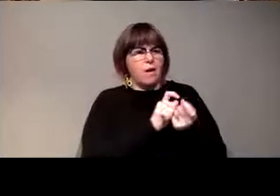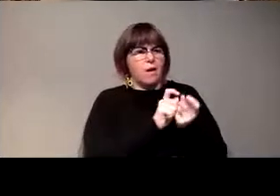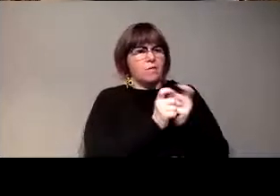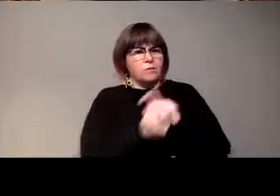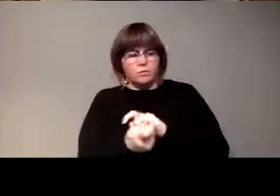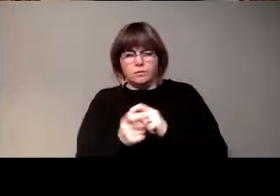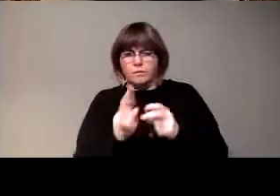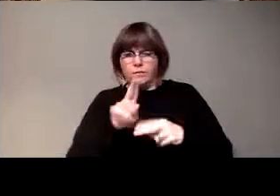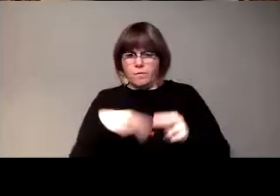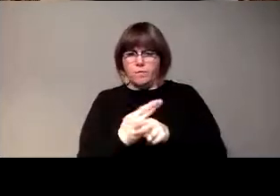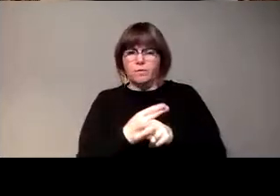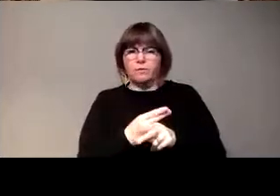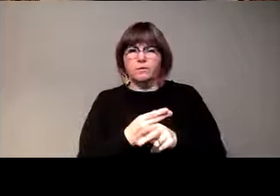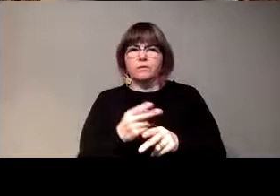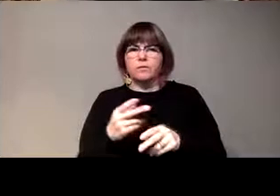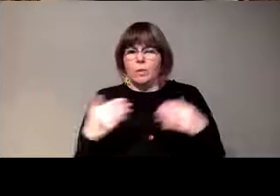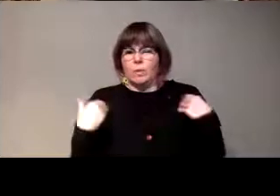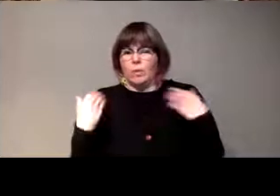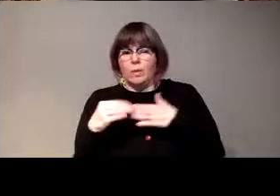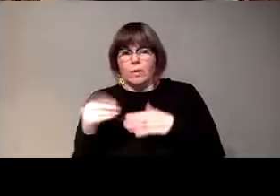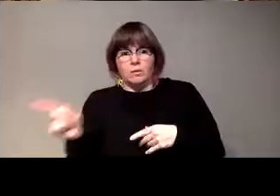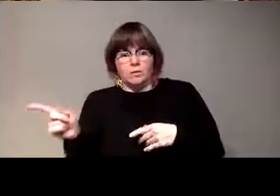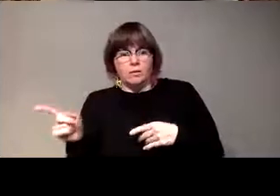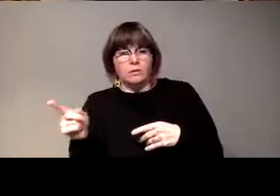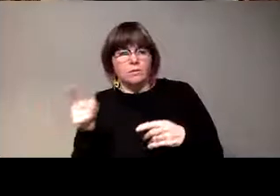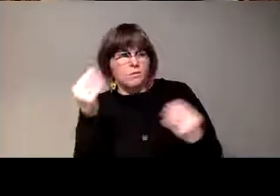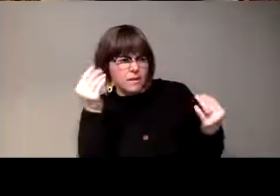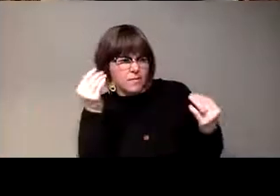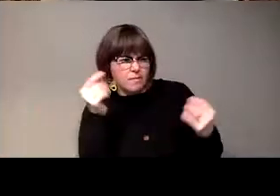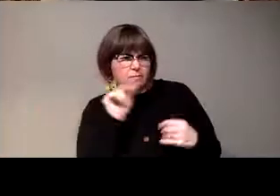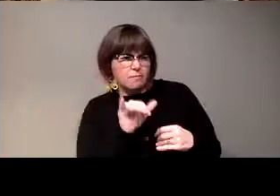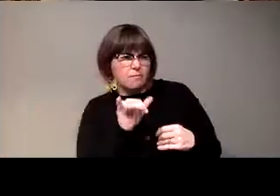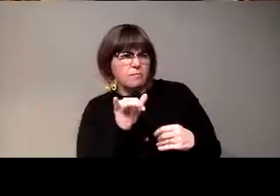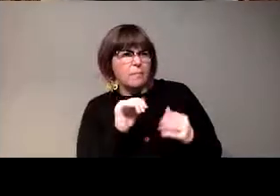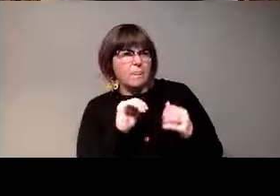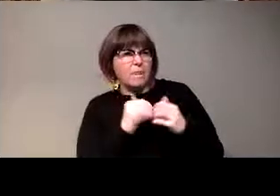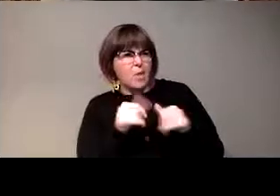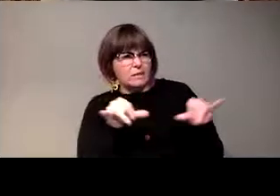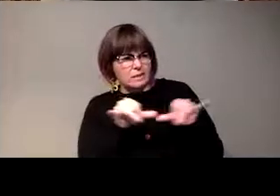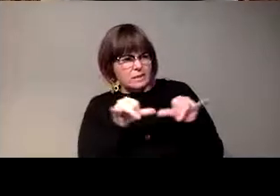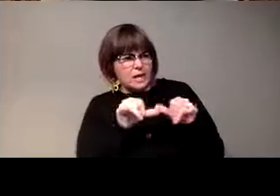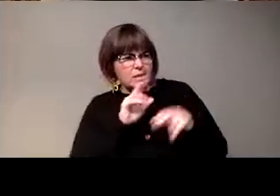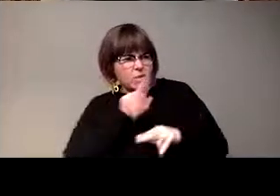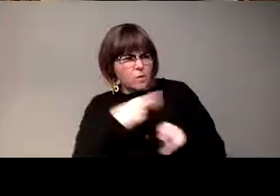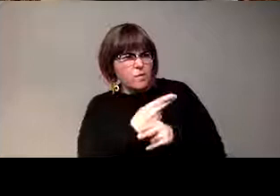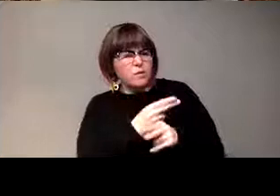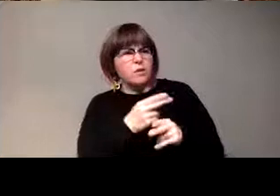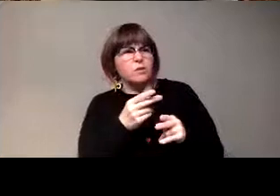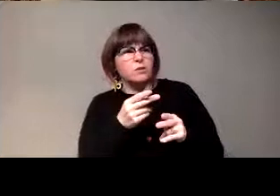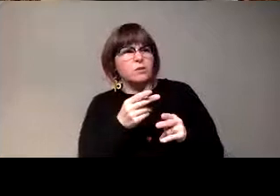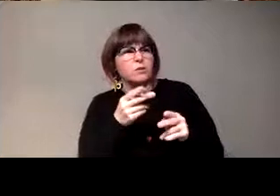universe, while the youth leader had the students think about how the size of the universe and the prospects